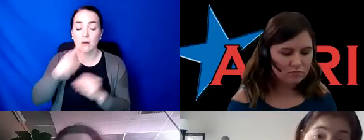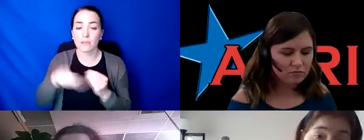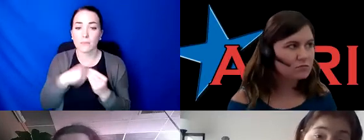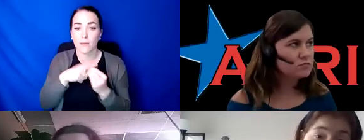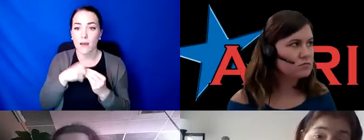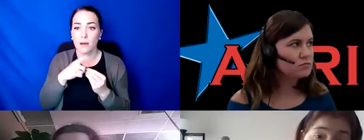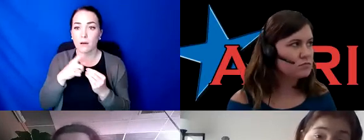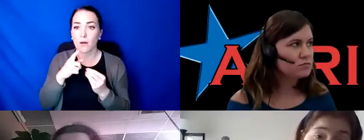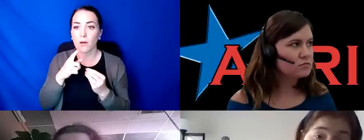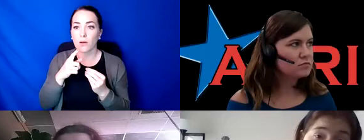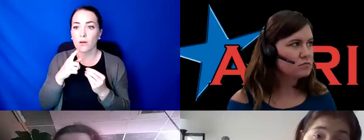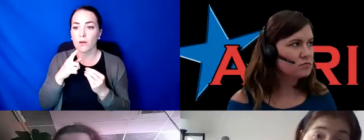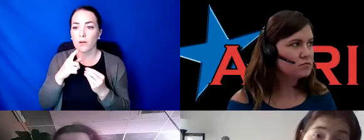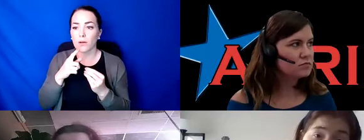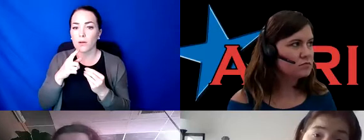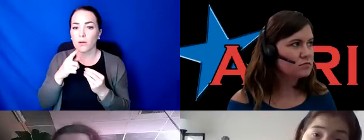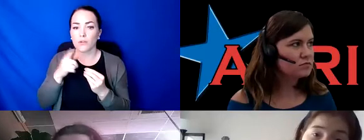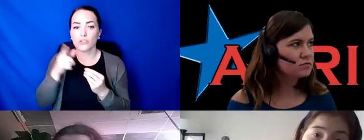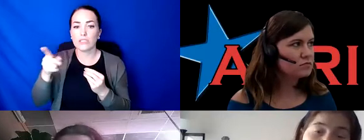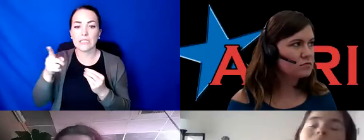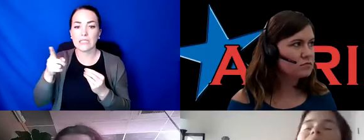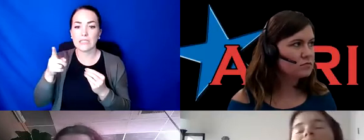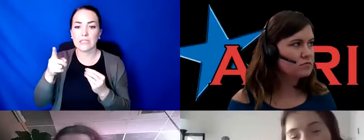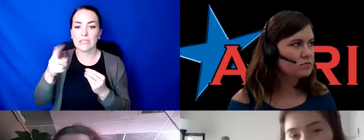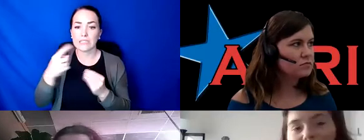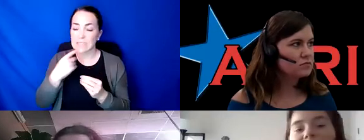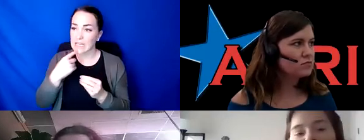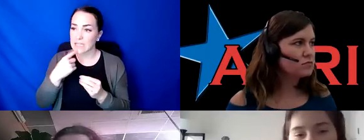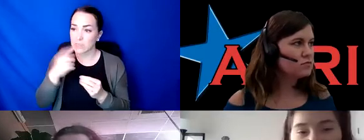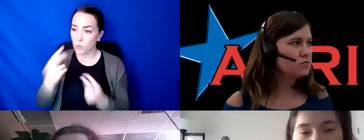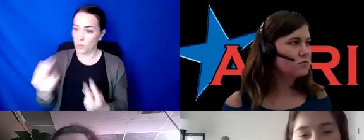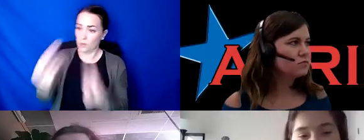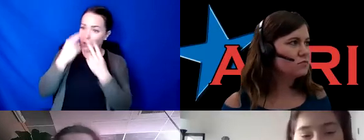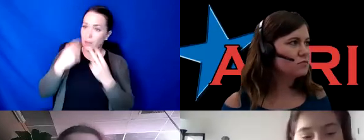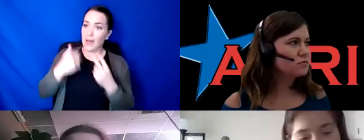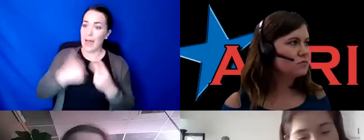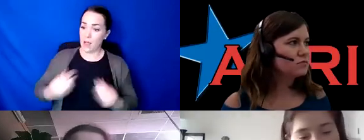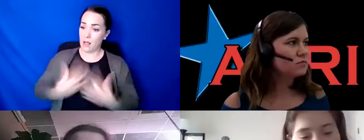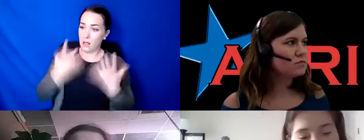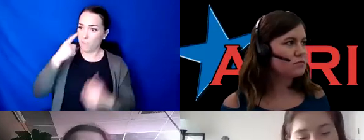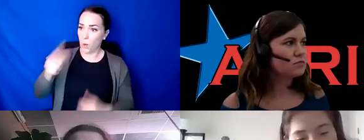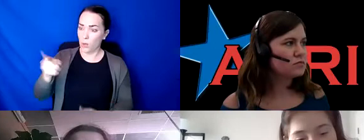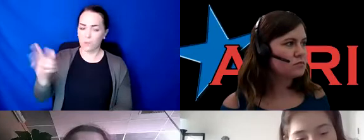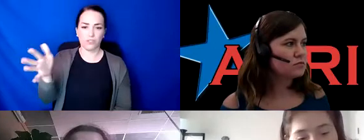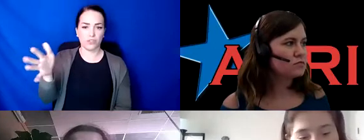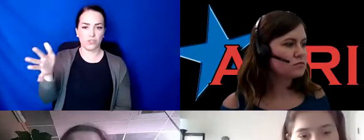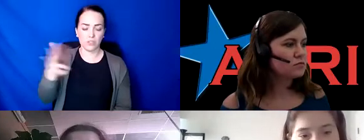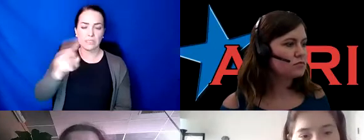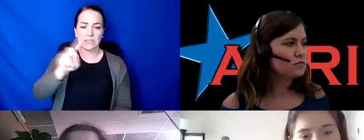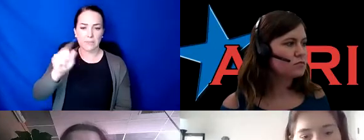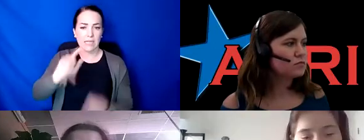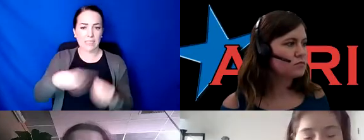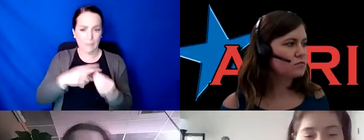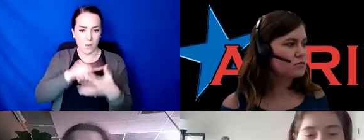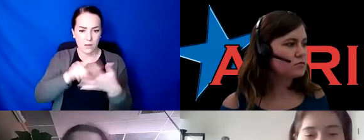how she's not people's inspiration, and talking about how disability isn't a bad thing.